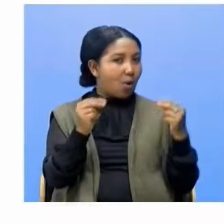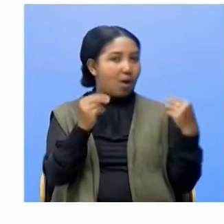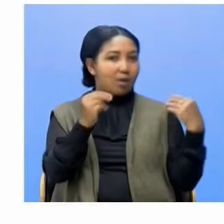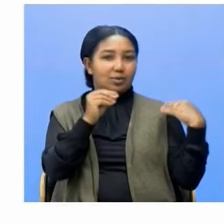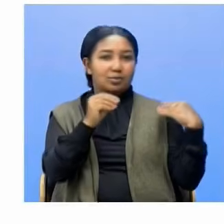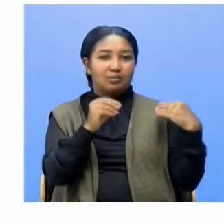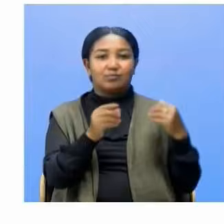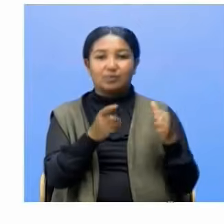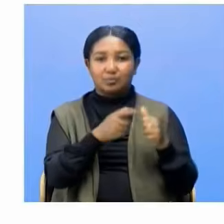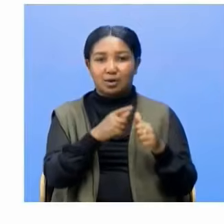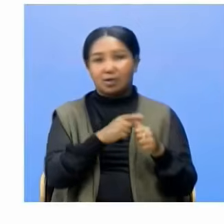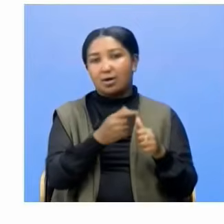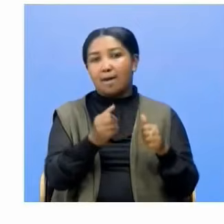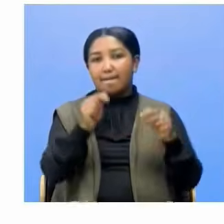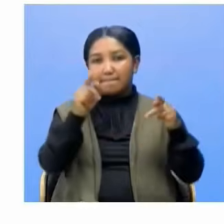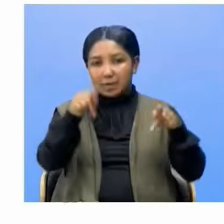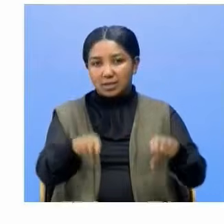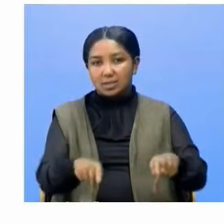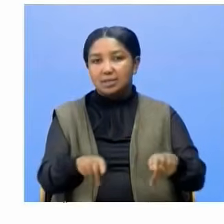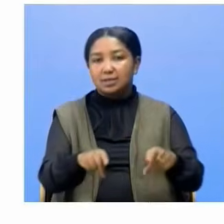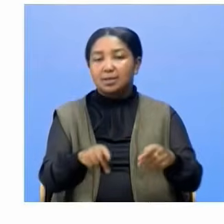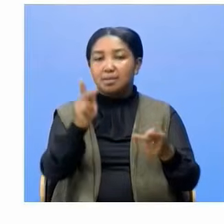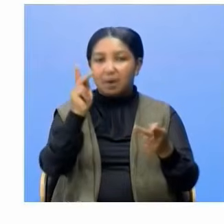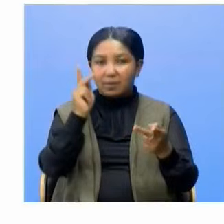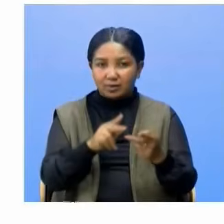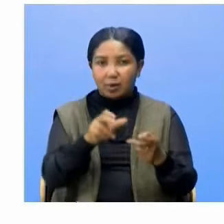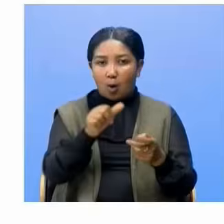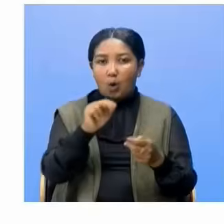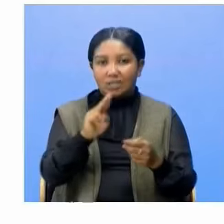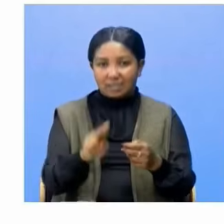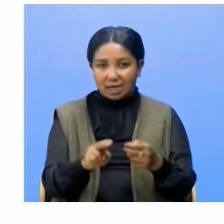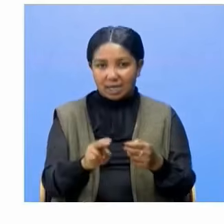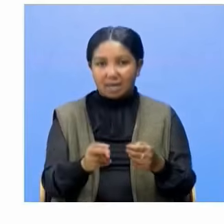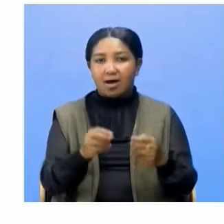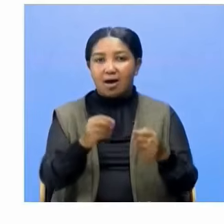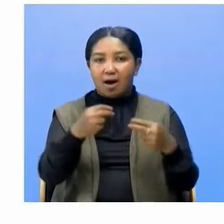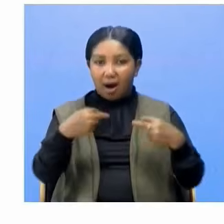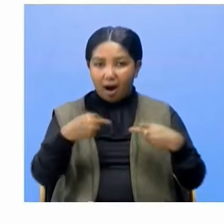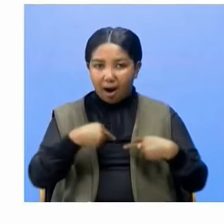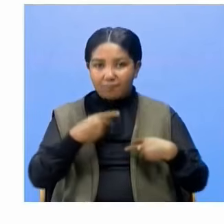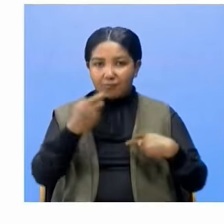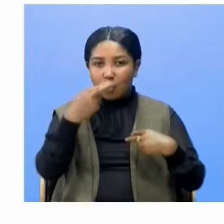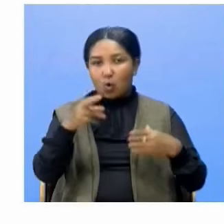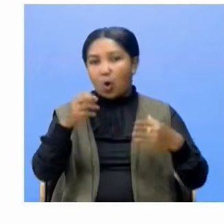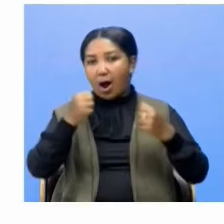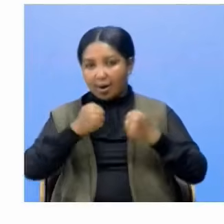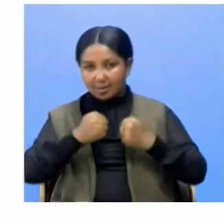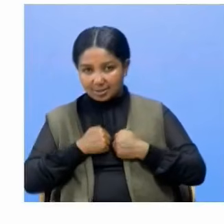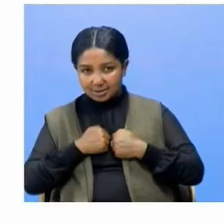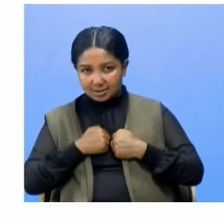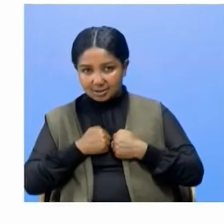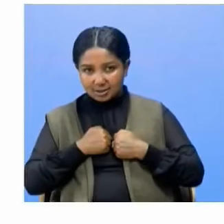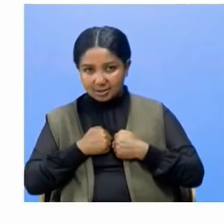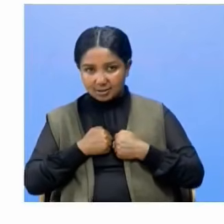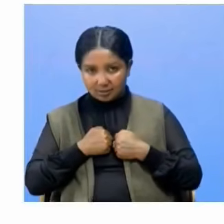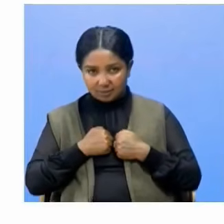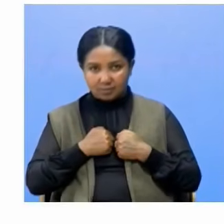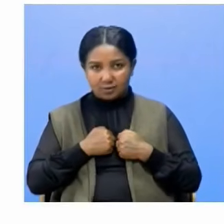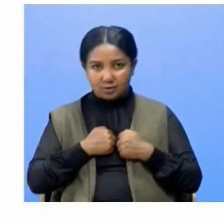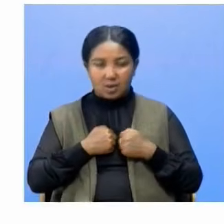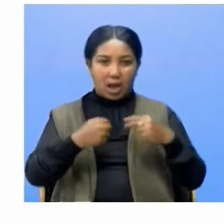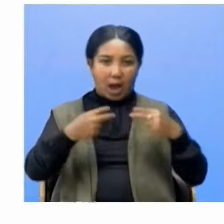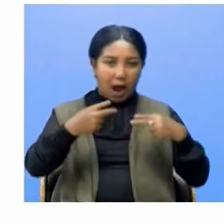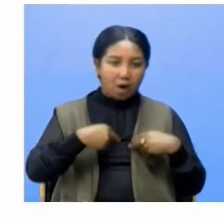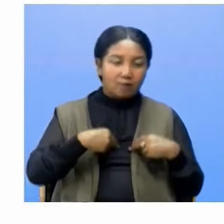The auxiliaries, the present perfect auxiliaries that are have and have, or, yeah,